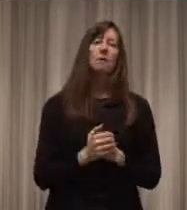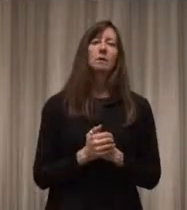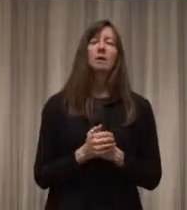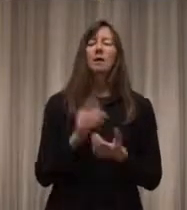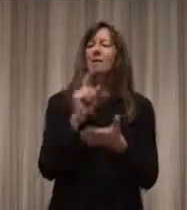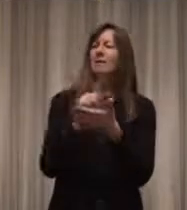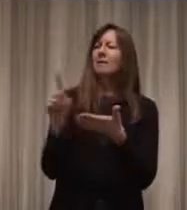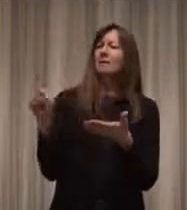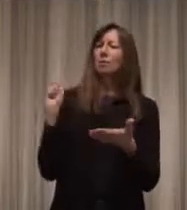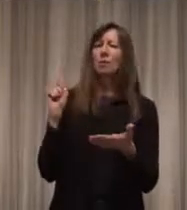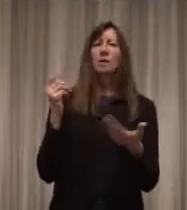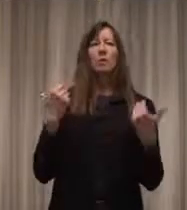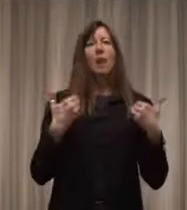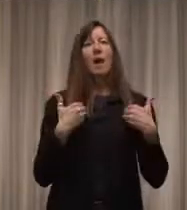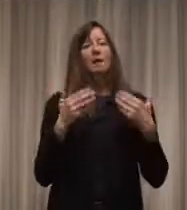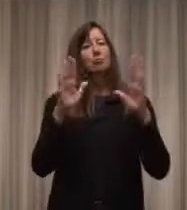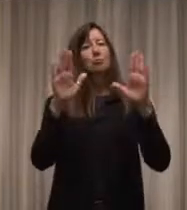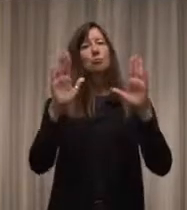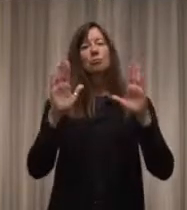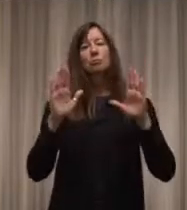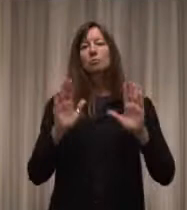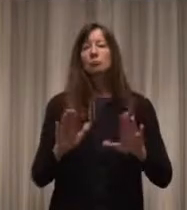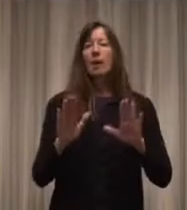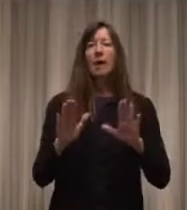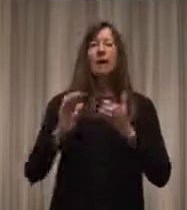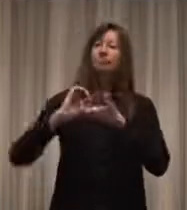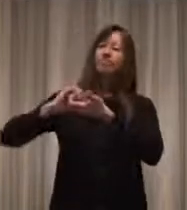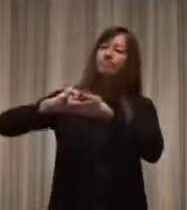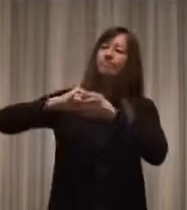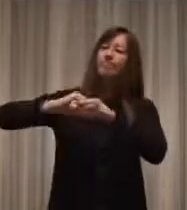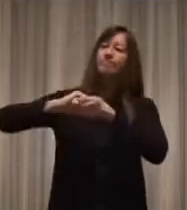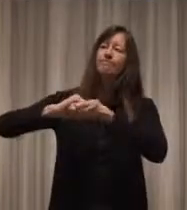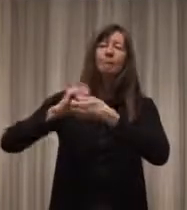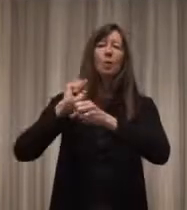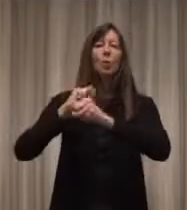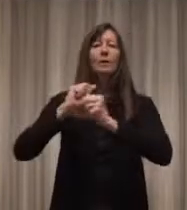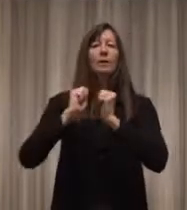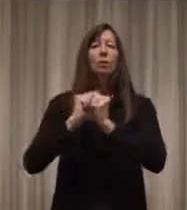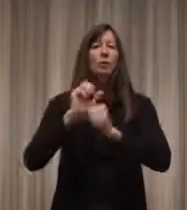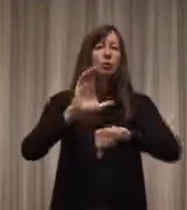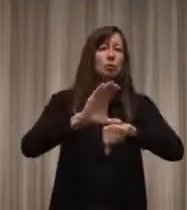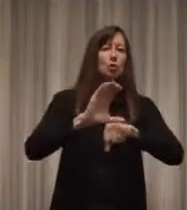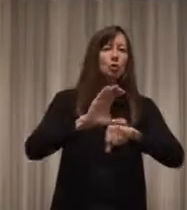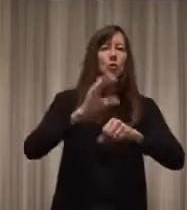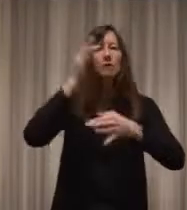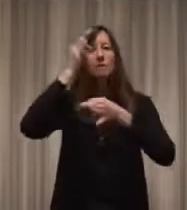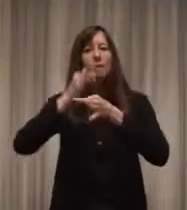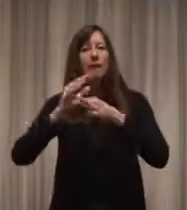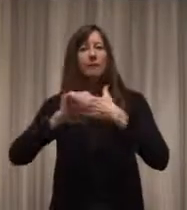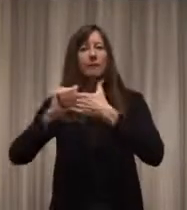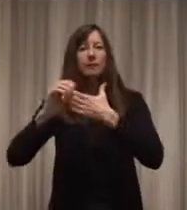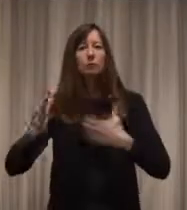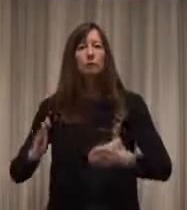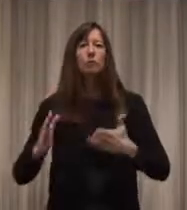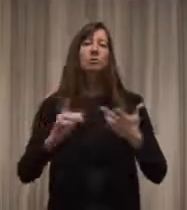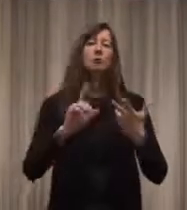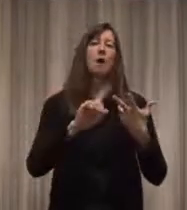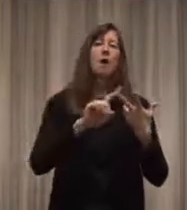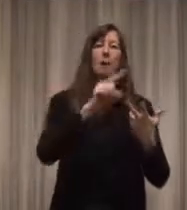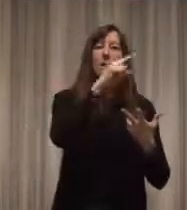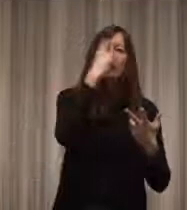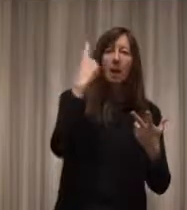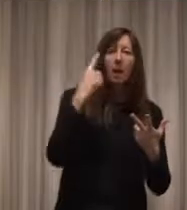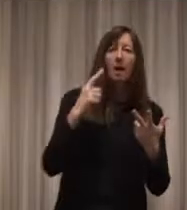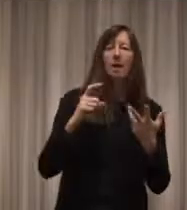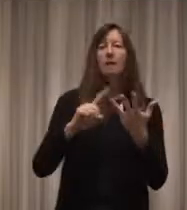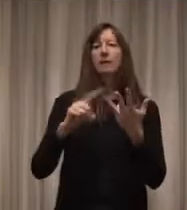working with church and faith leaders in many of our Latino and Black community churches across the county